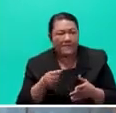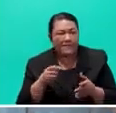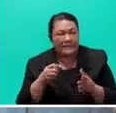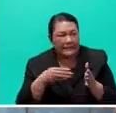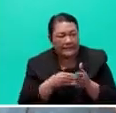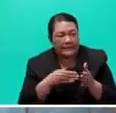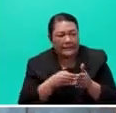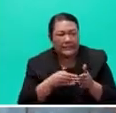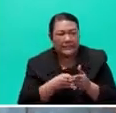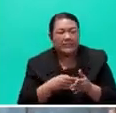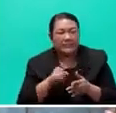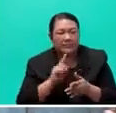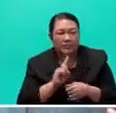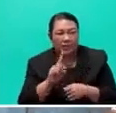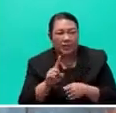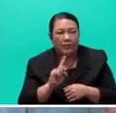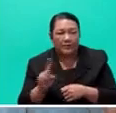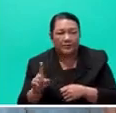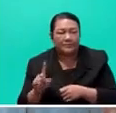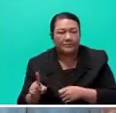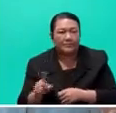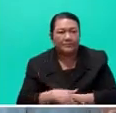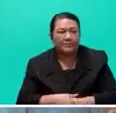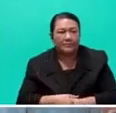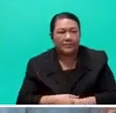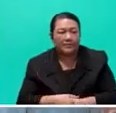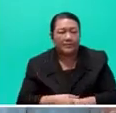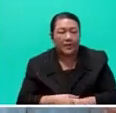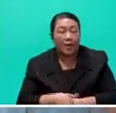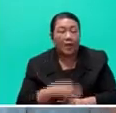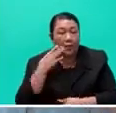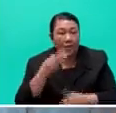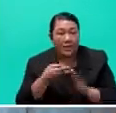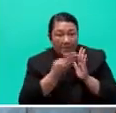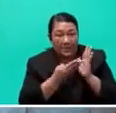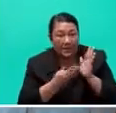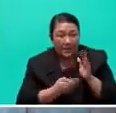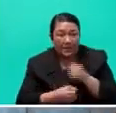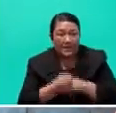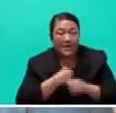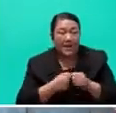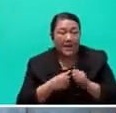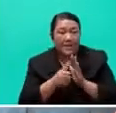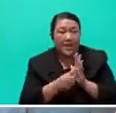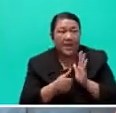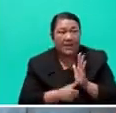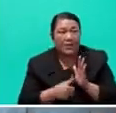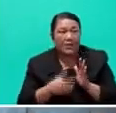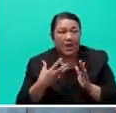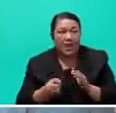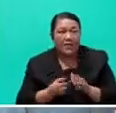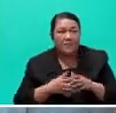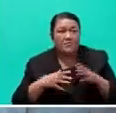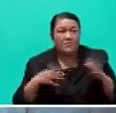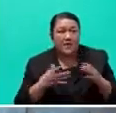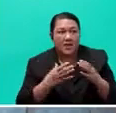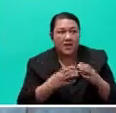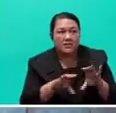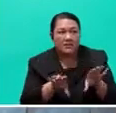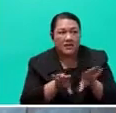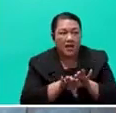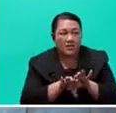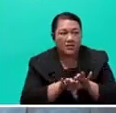did mention that this particular bill, when it becomes an act, would have one of the biggest council